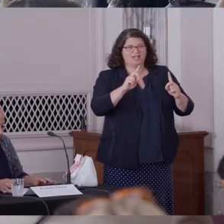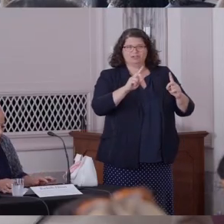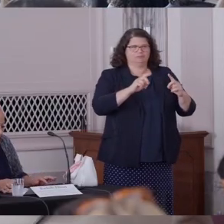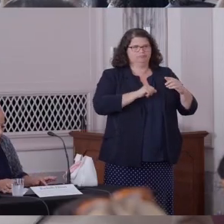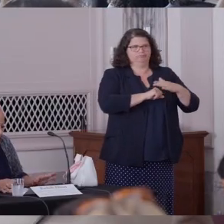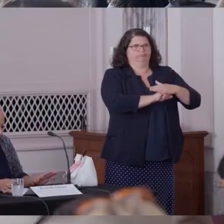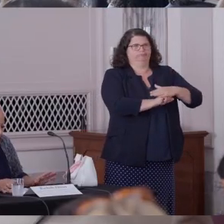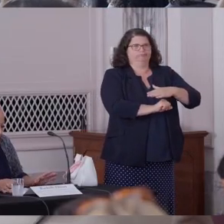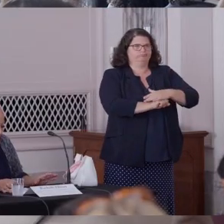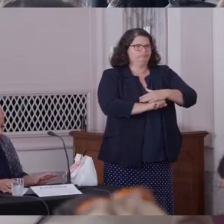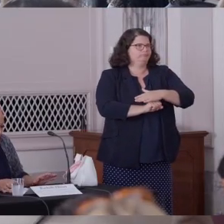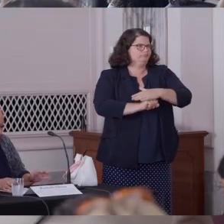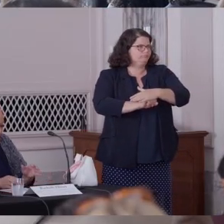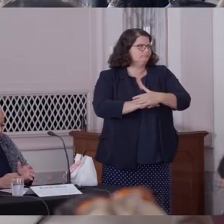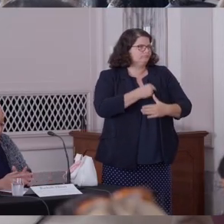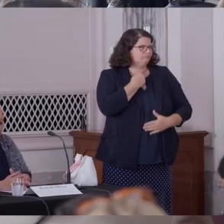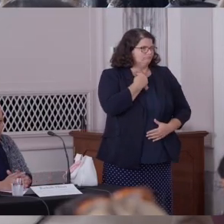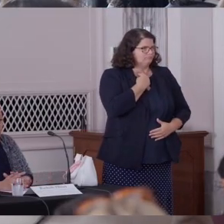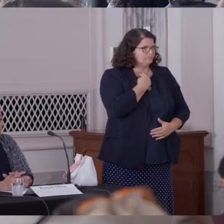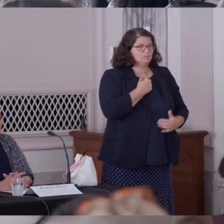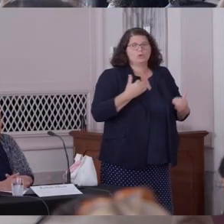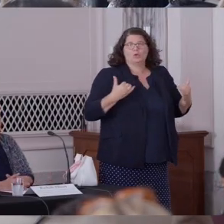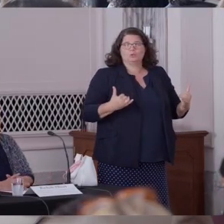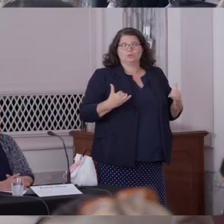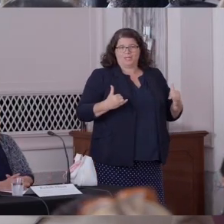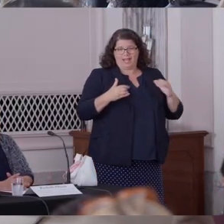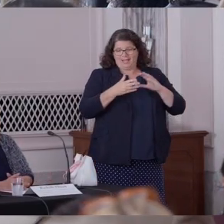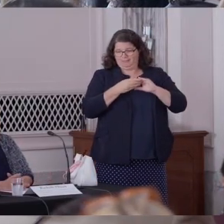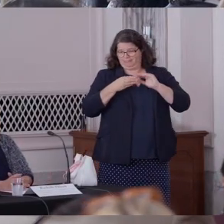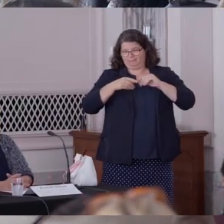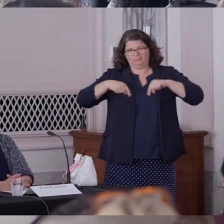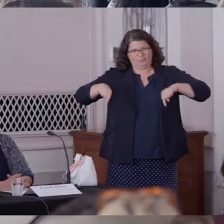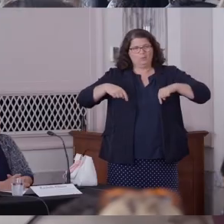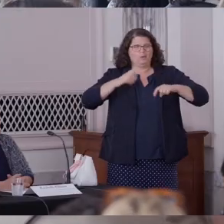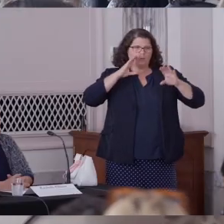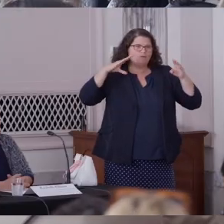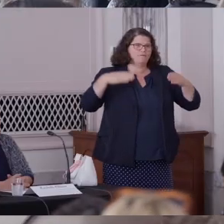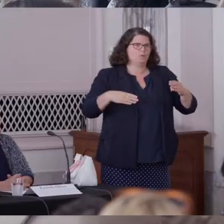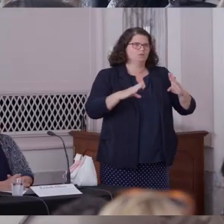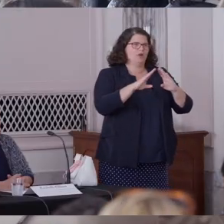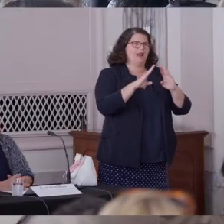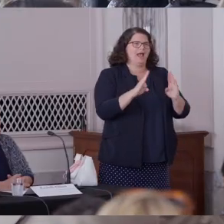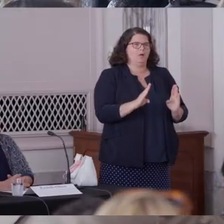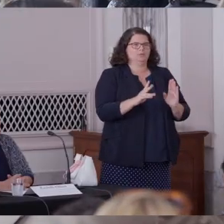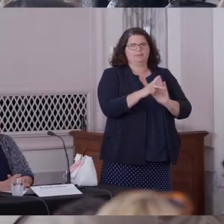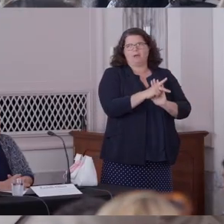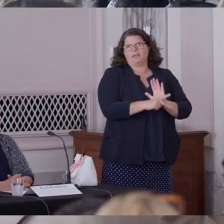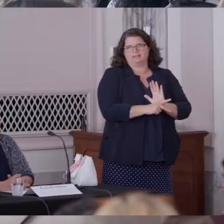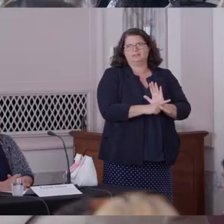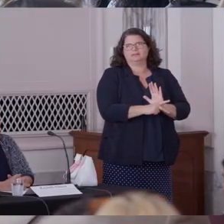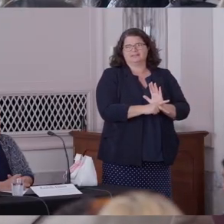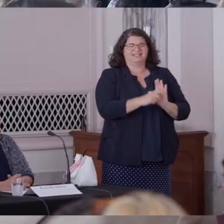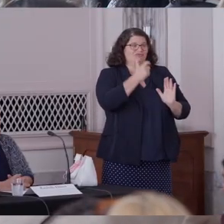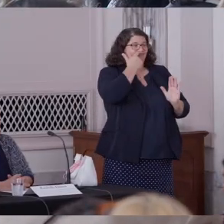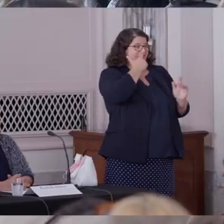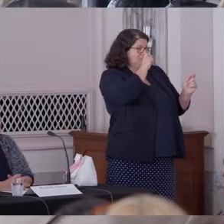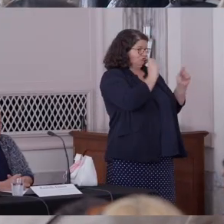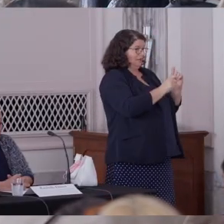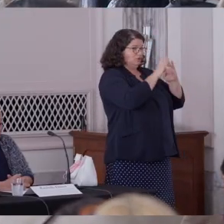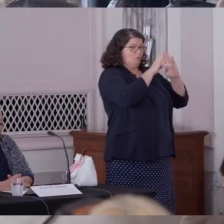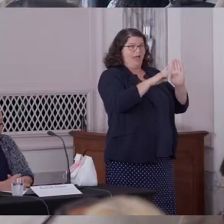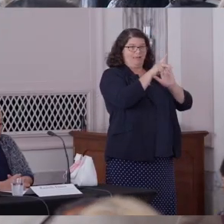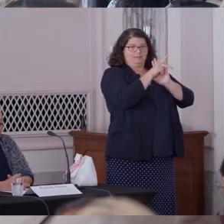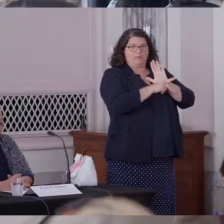Today's briefing focuses on housing policy because recent shifts in that policy are one of the biggest challenges that we